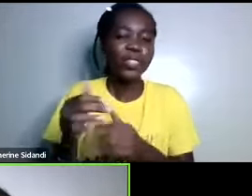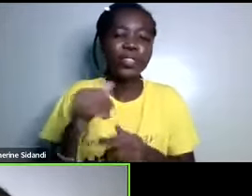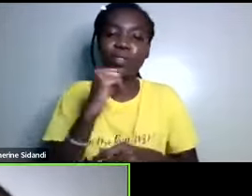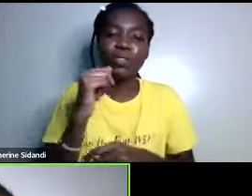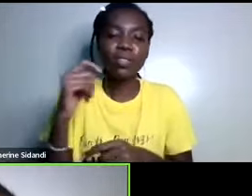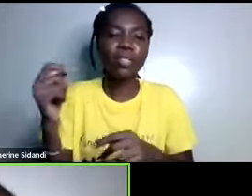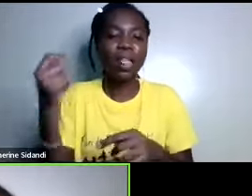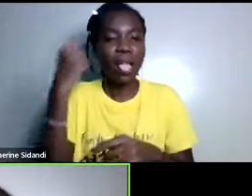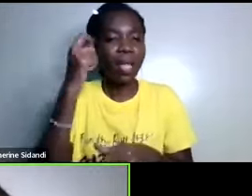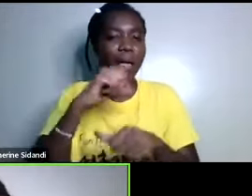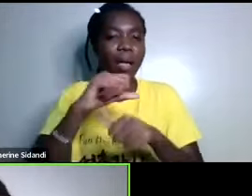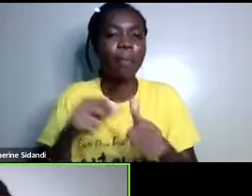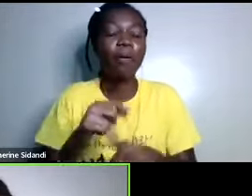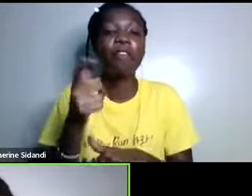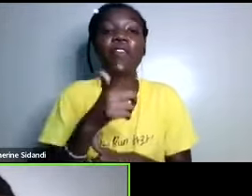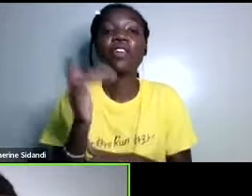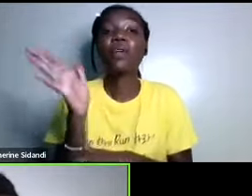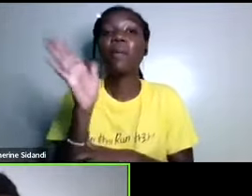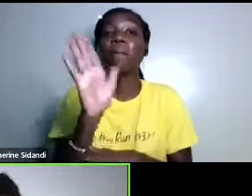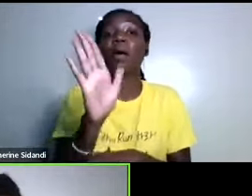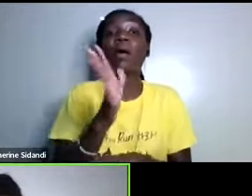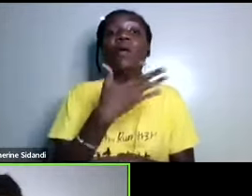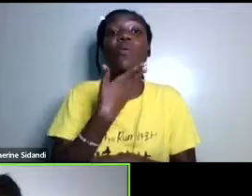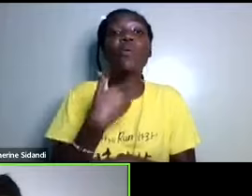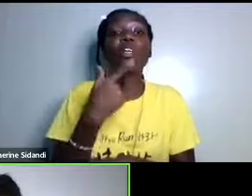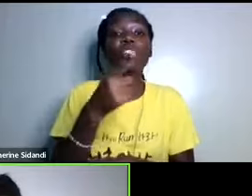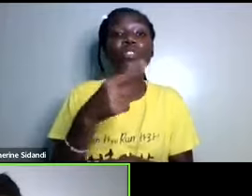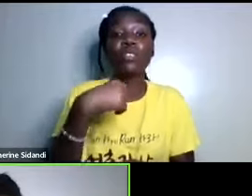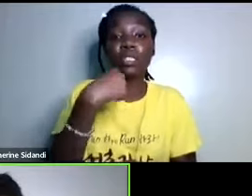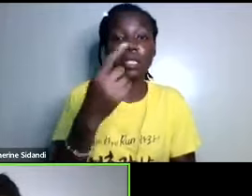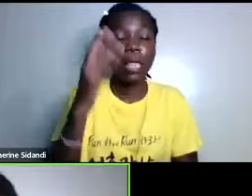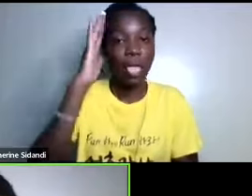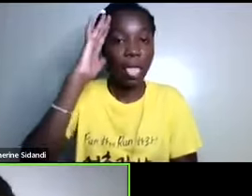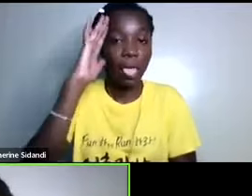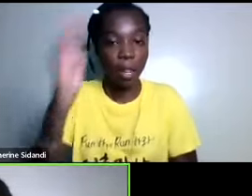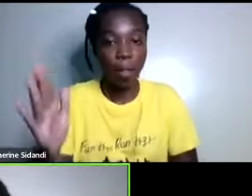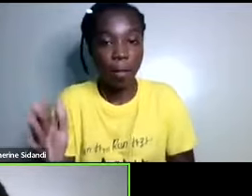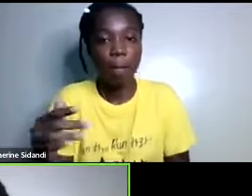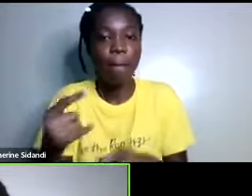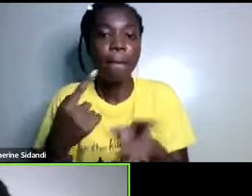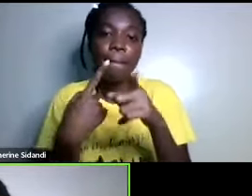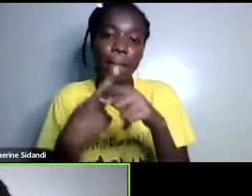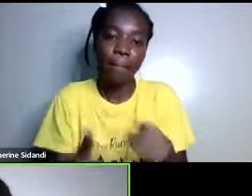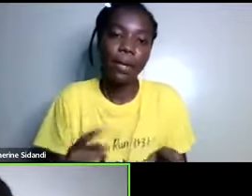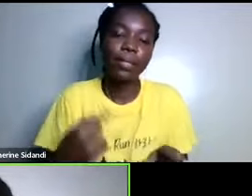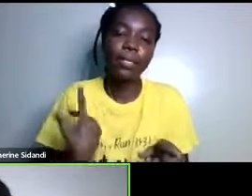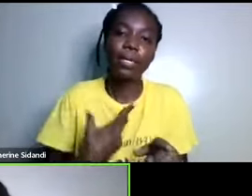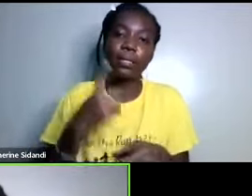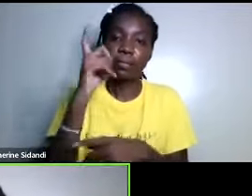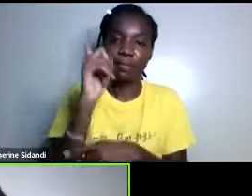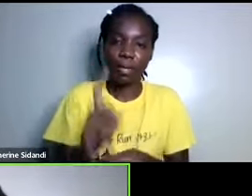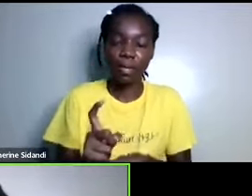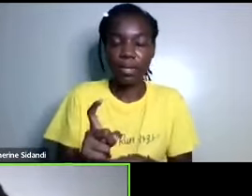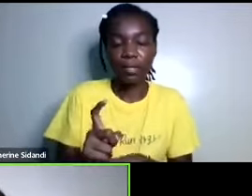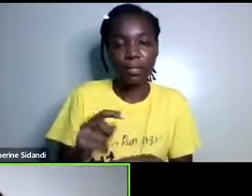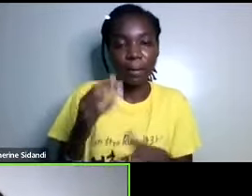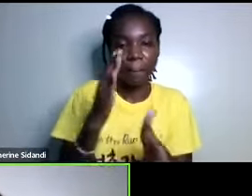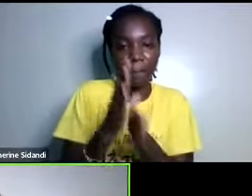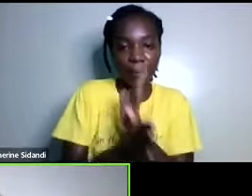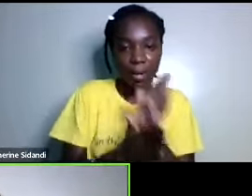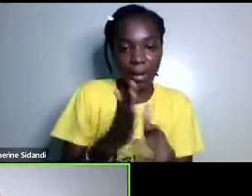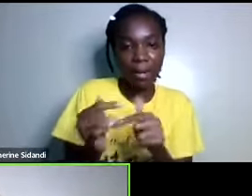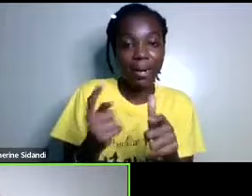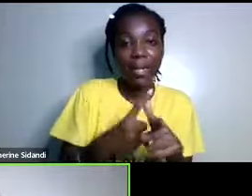wanted you to say hello. But we need to really organize and do a deep dive on this, because I know most of the people on this